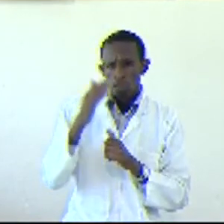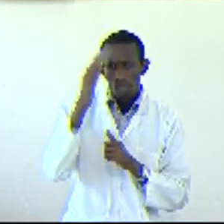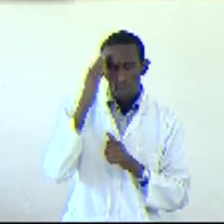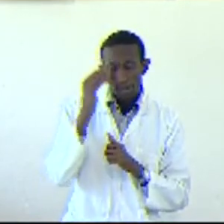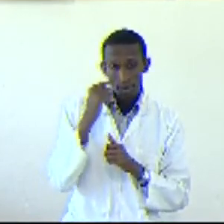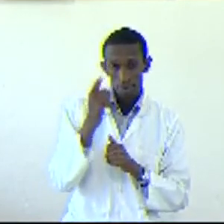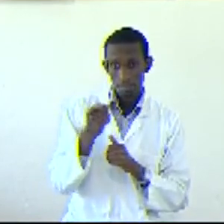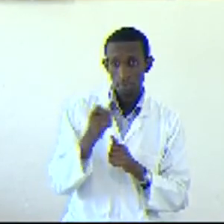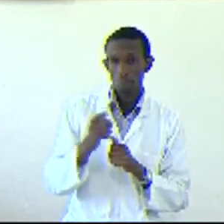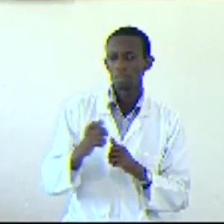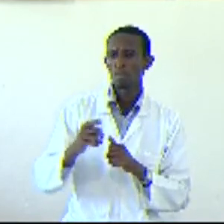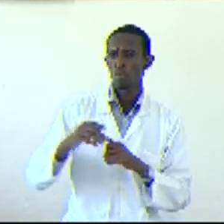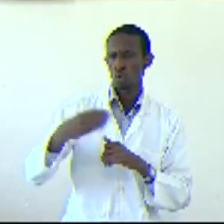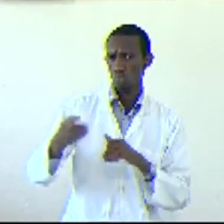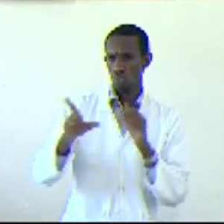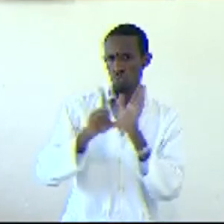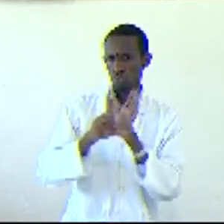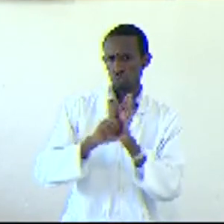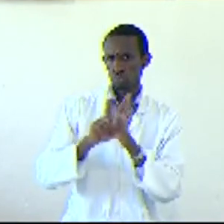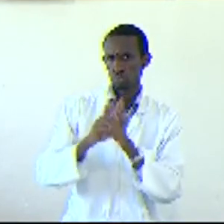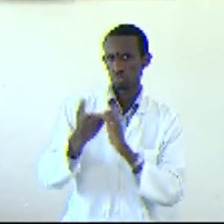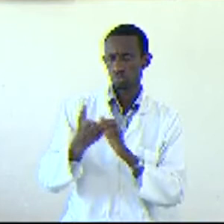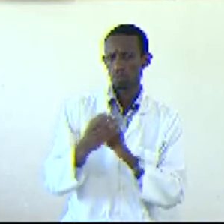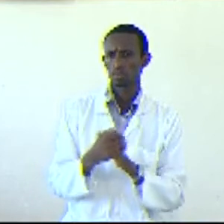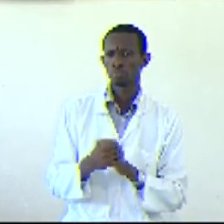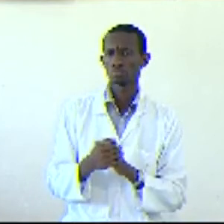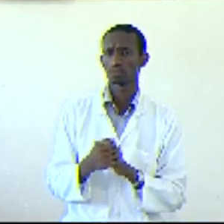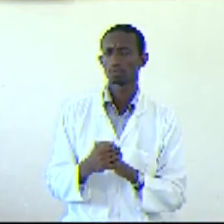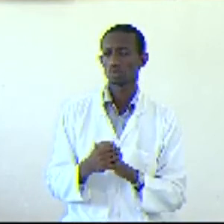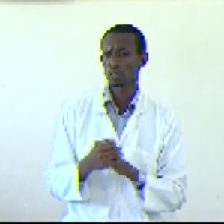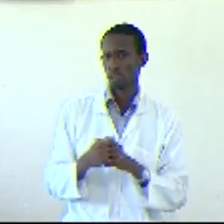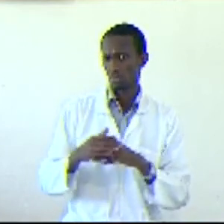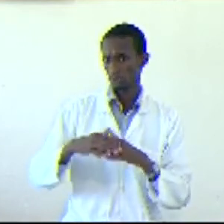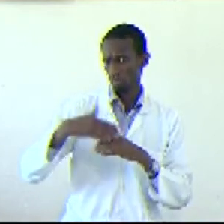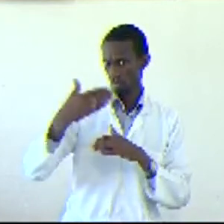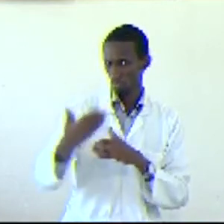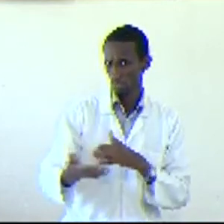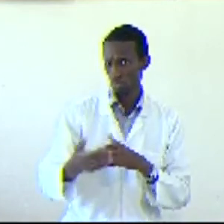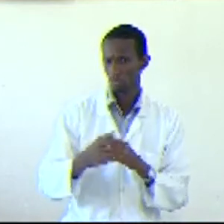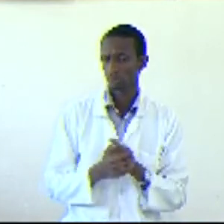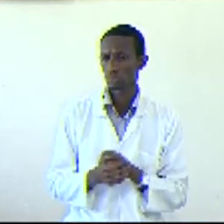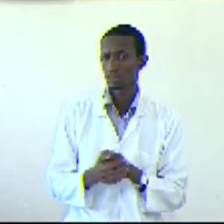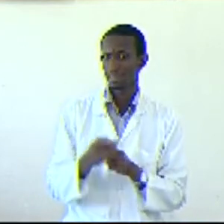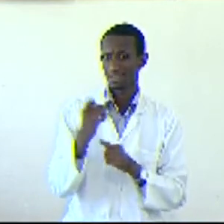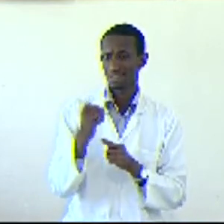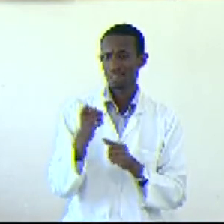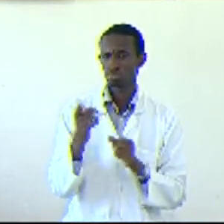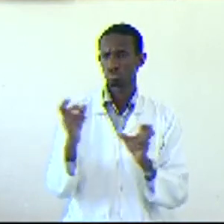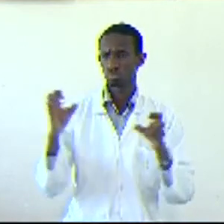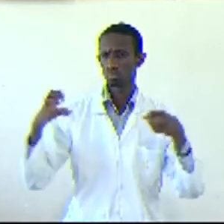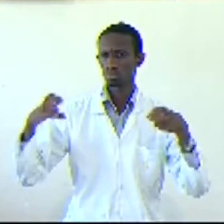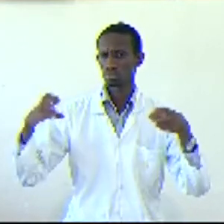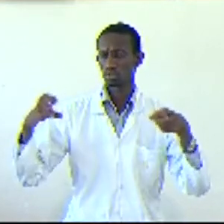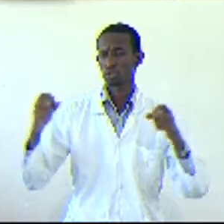linear momentum is telling us that after this collision, what we have